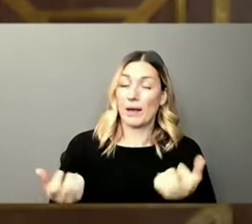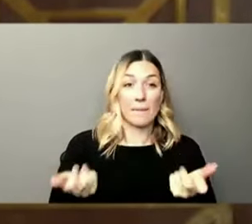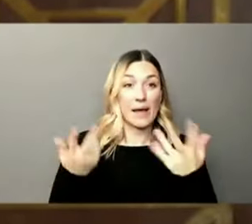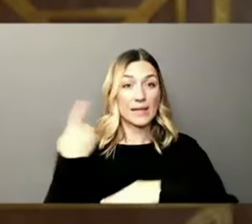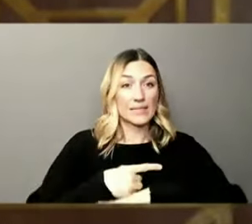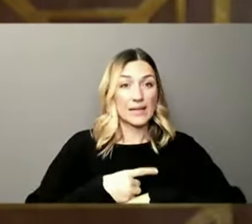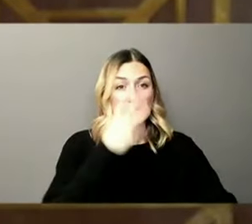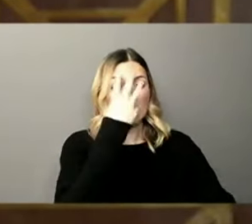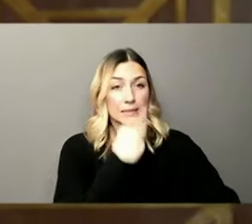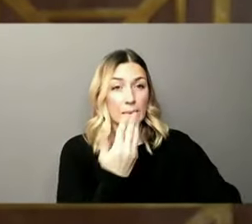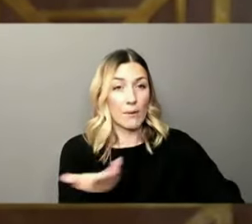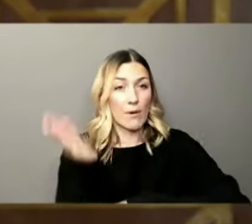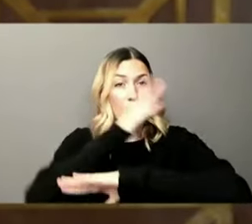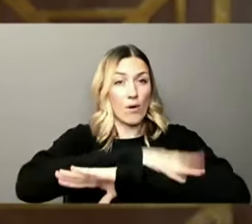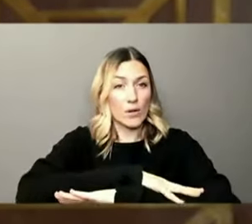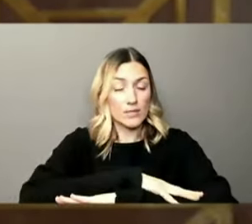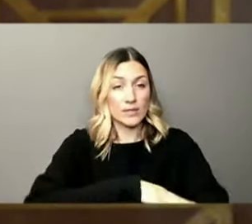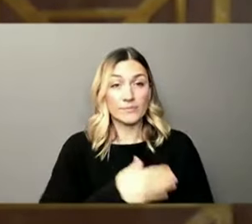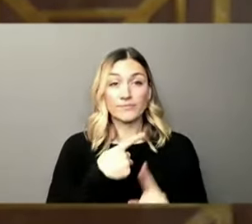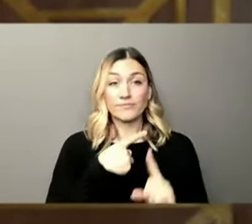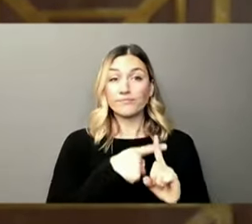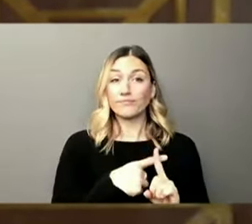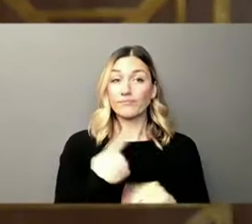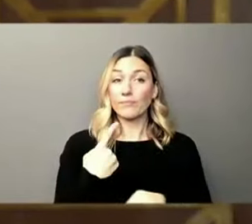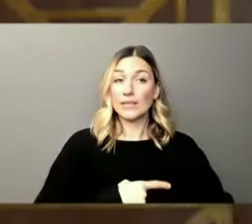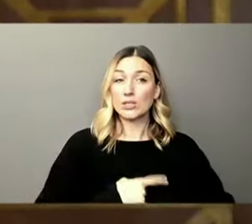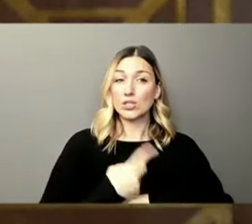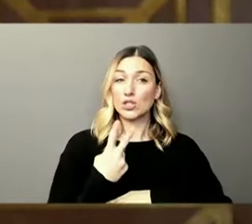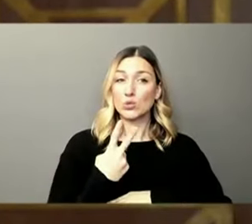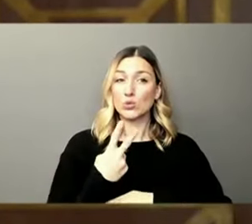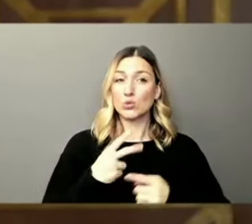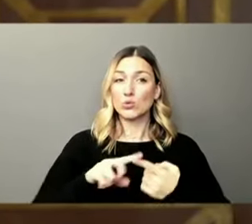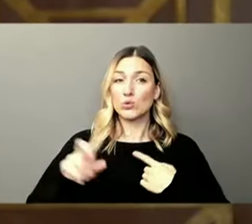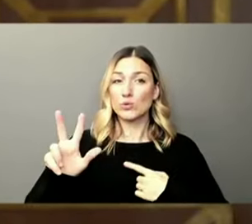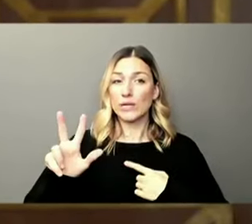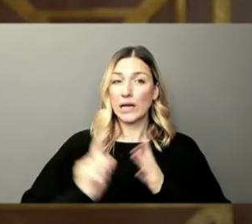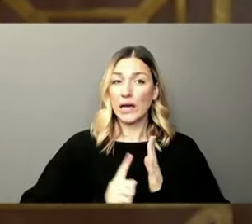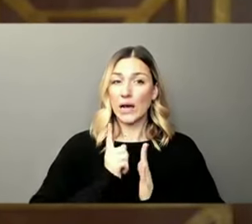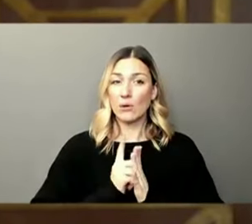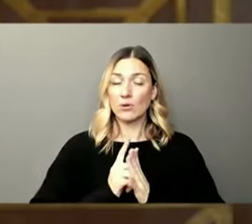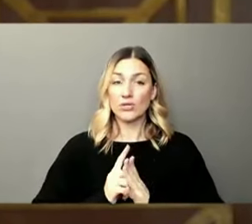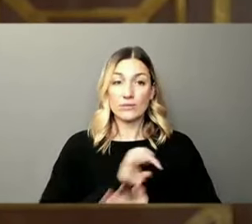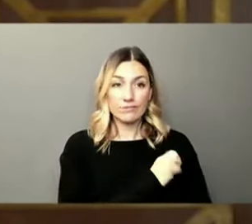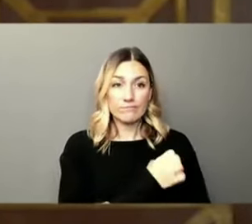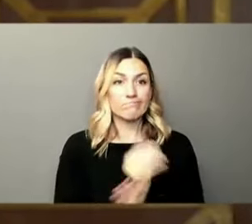day, and on my good days, I get 2 to 3 hours of energy.